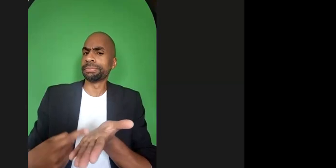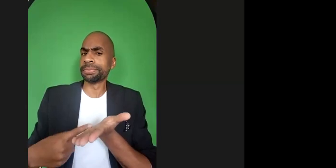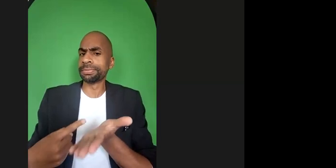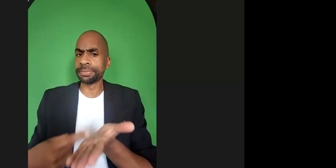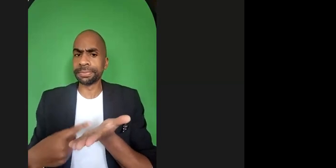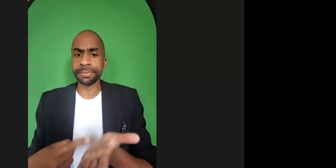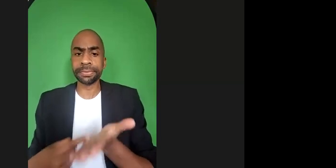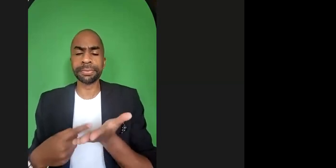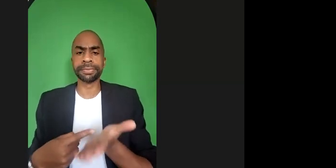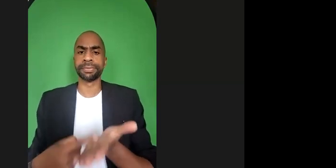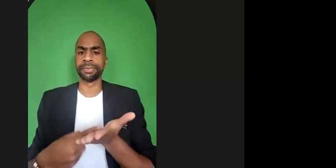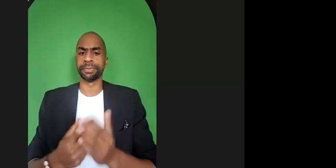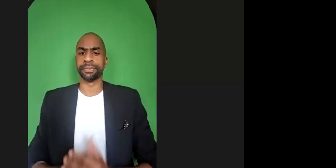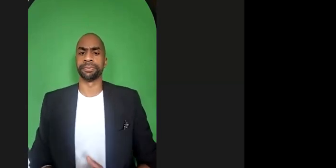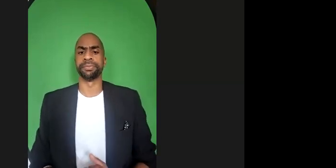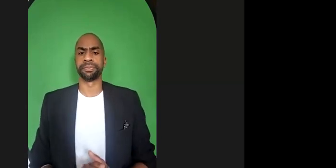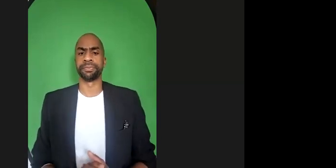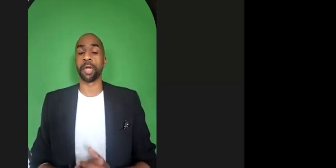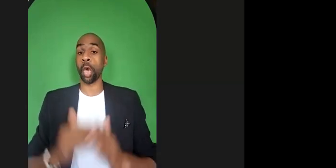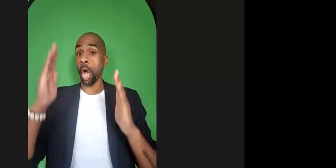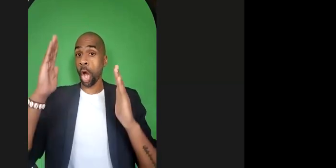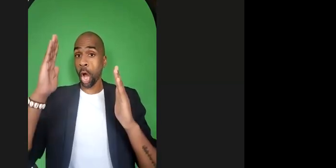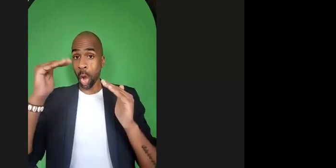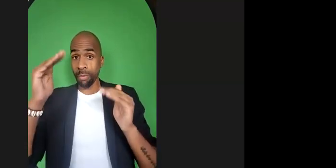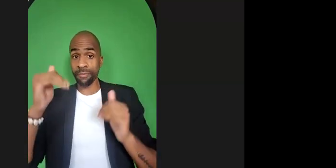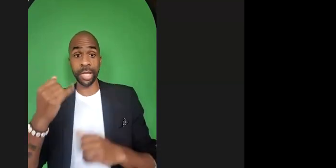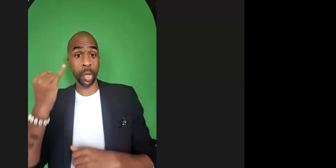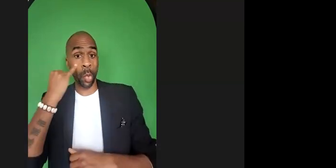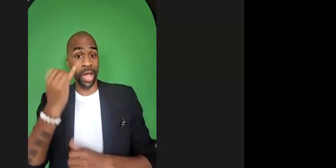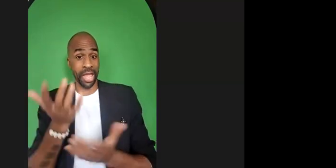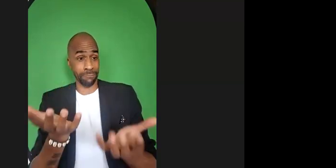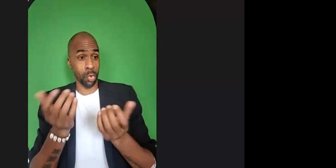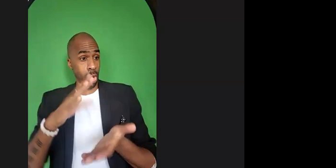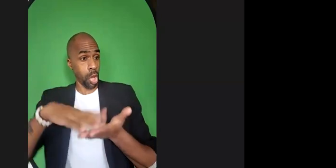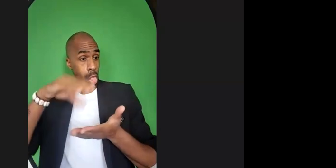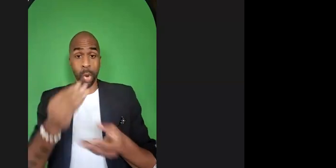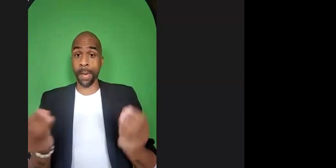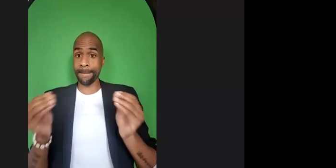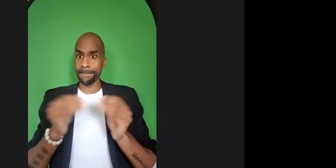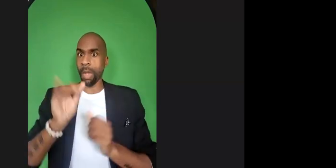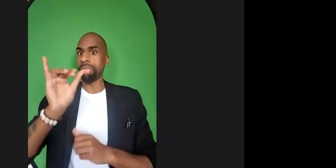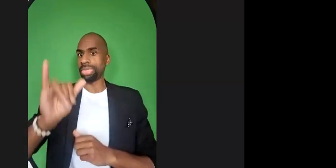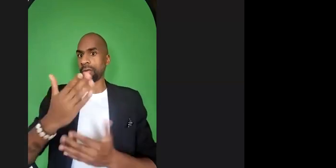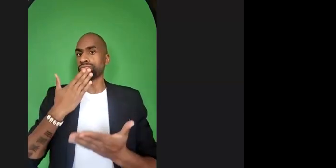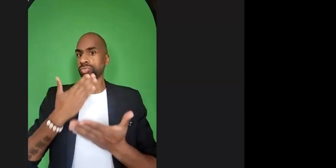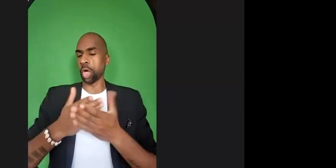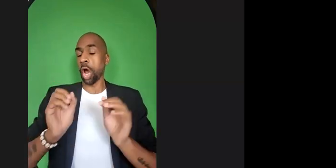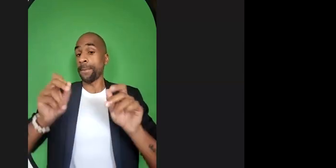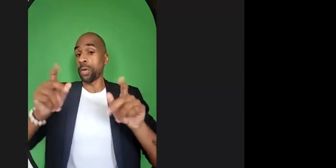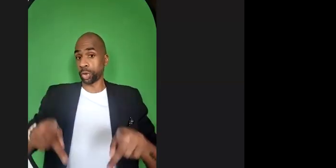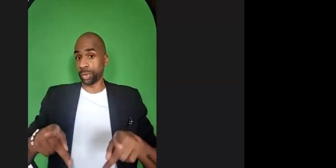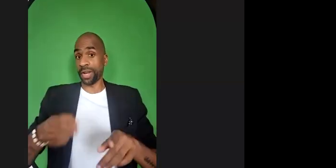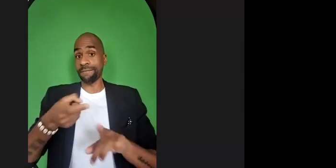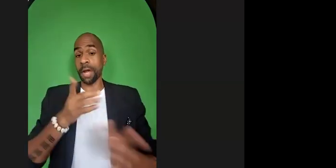treatment options. So hopefully, if people want to learn a little bit more, that's one opportunity to get that information with Dr.